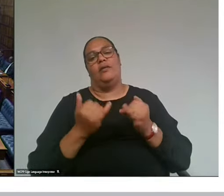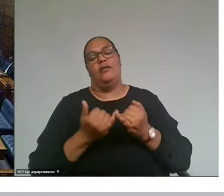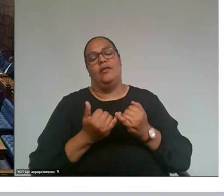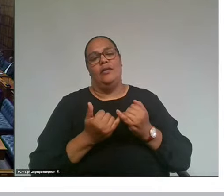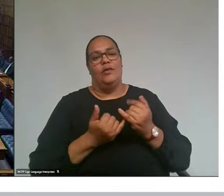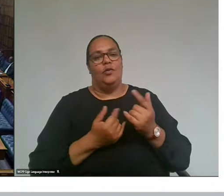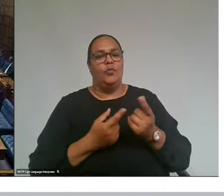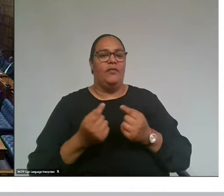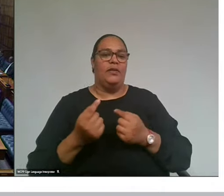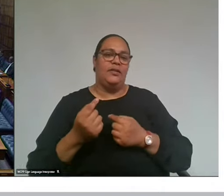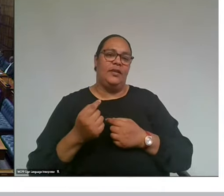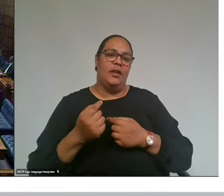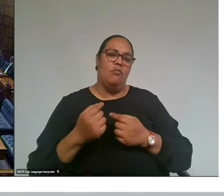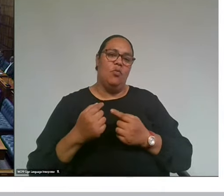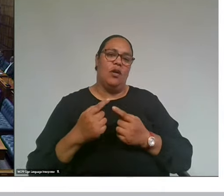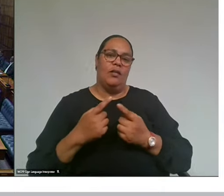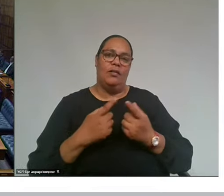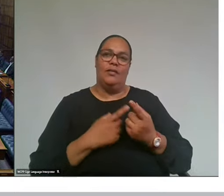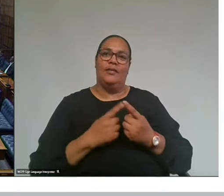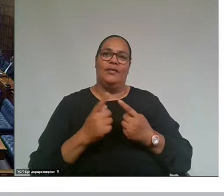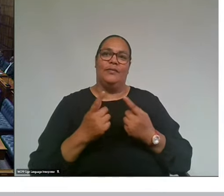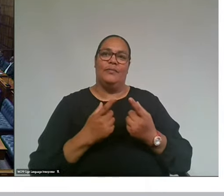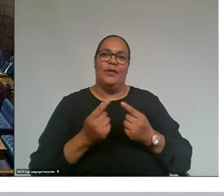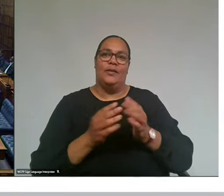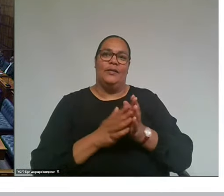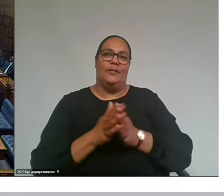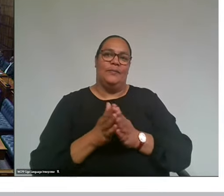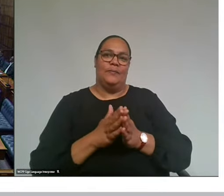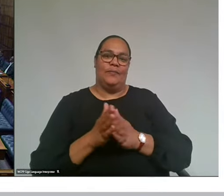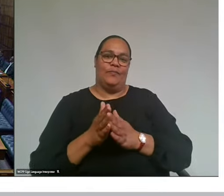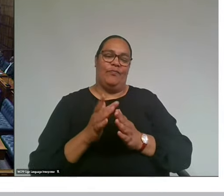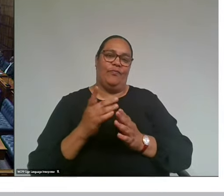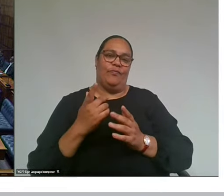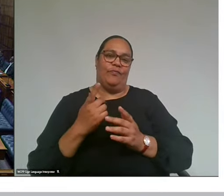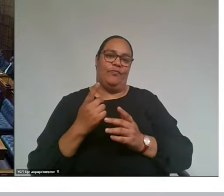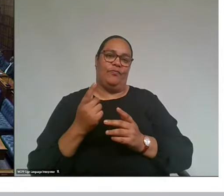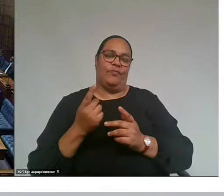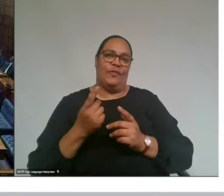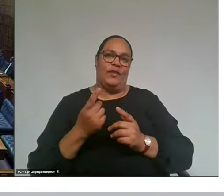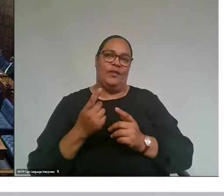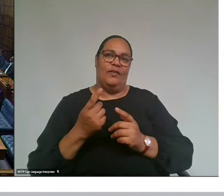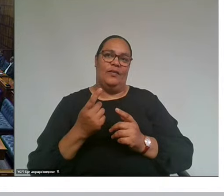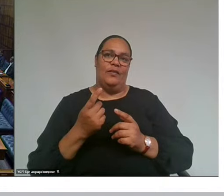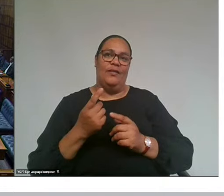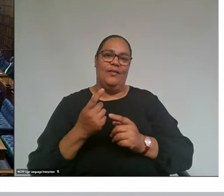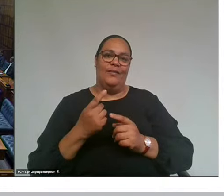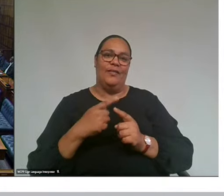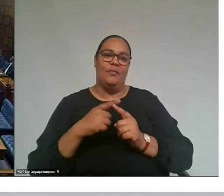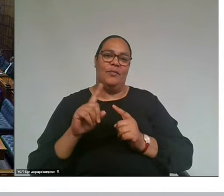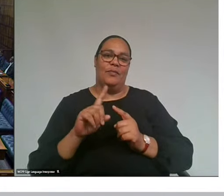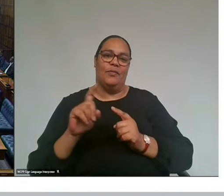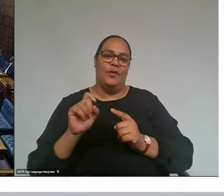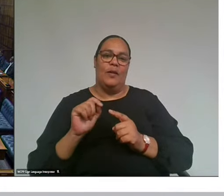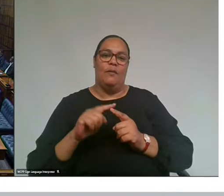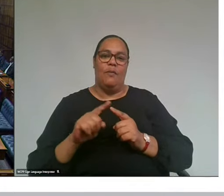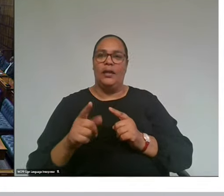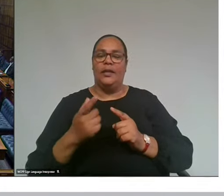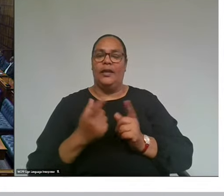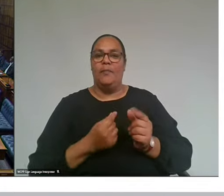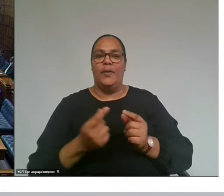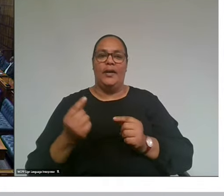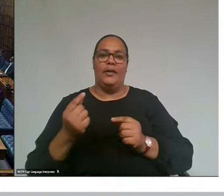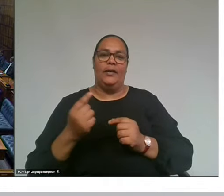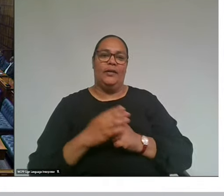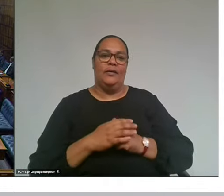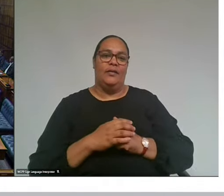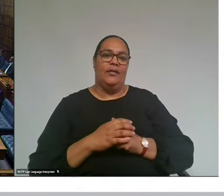year um how do we mitigate against the so that addresses the question around resolux disinvestment and